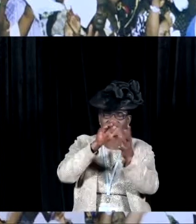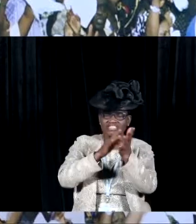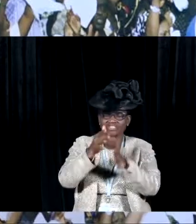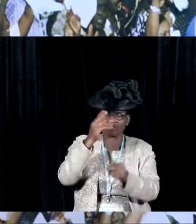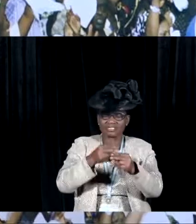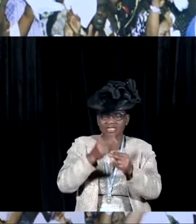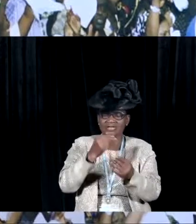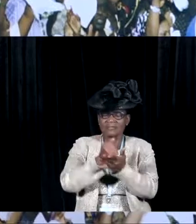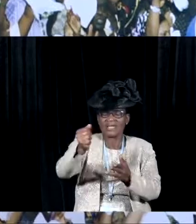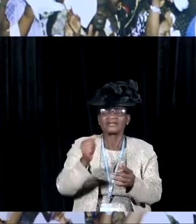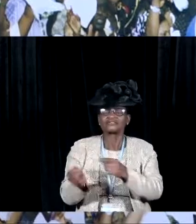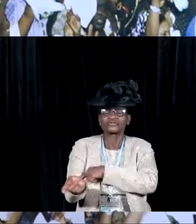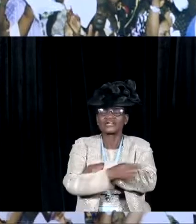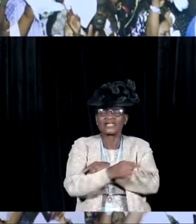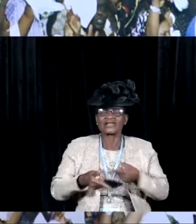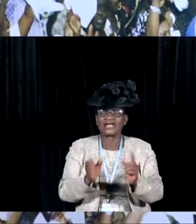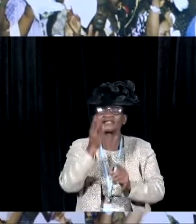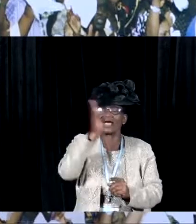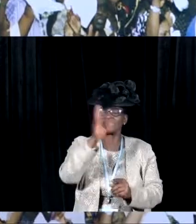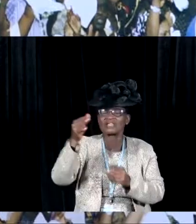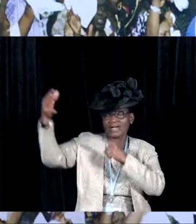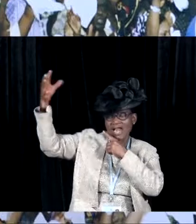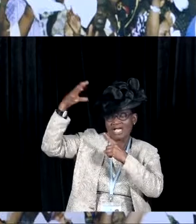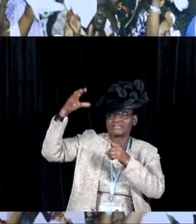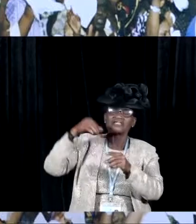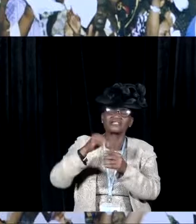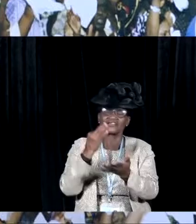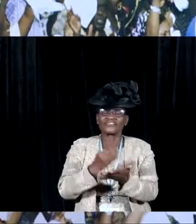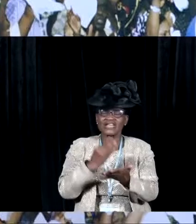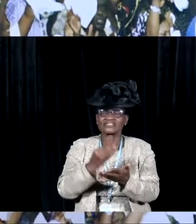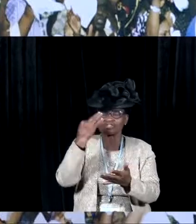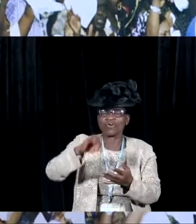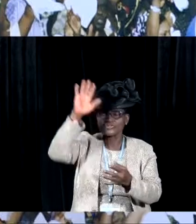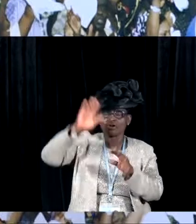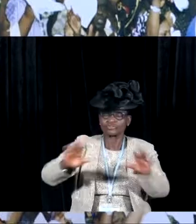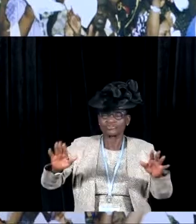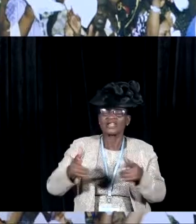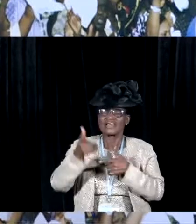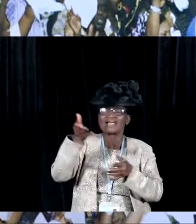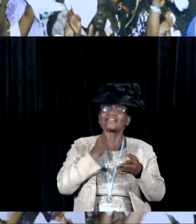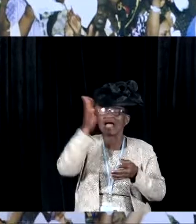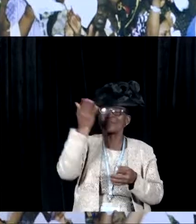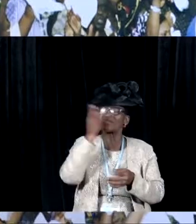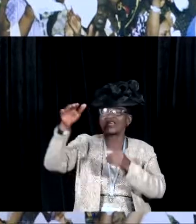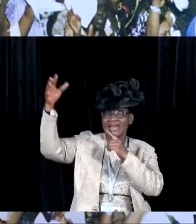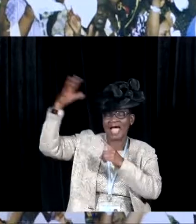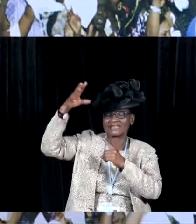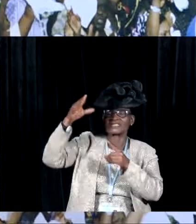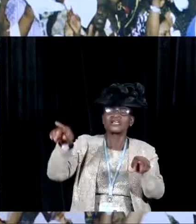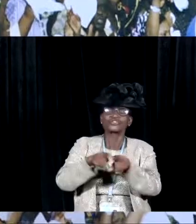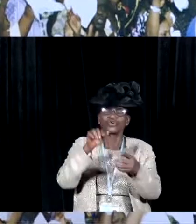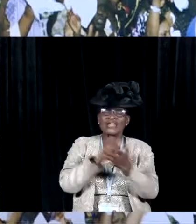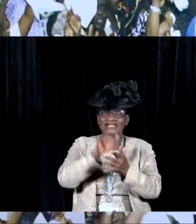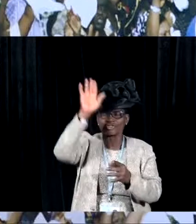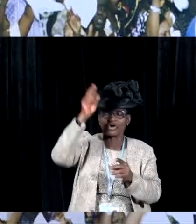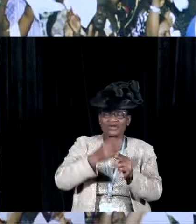Today, let there be light. Amen. In the finances of your children, let there be light. Amen. So that your name